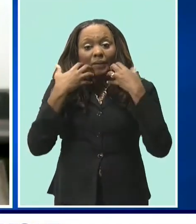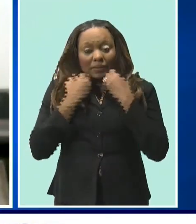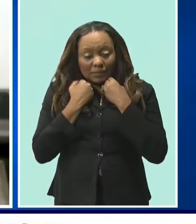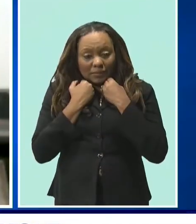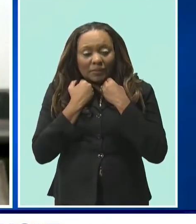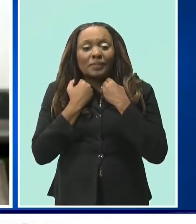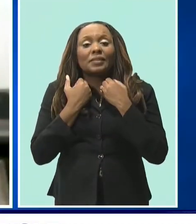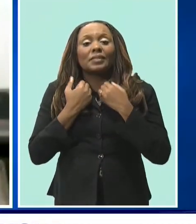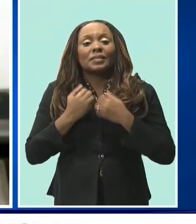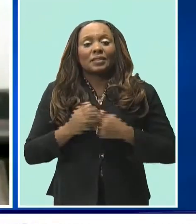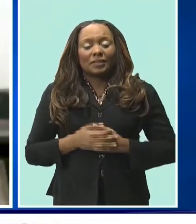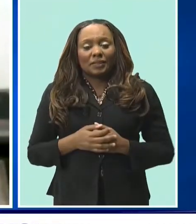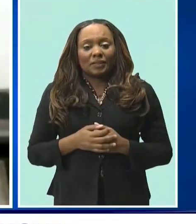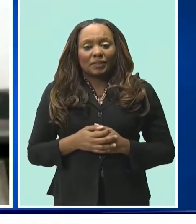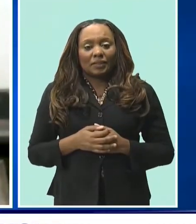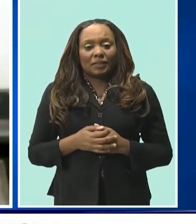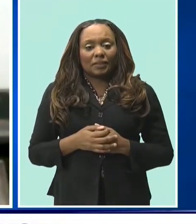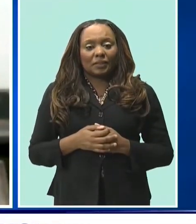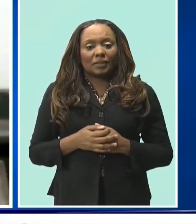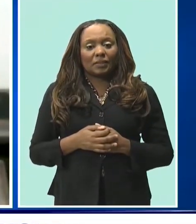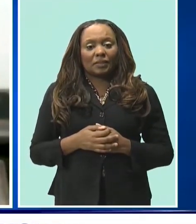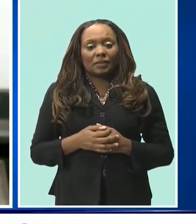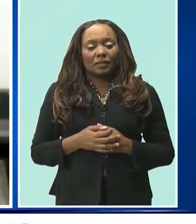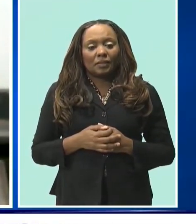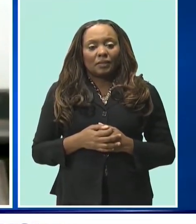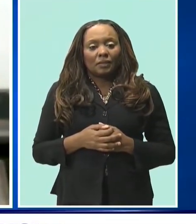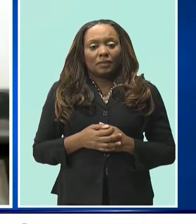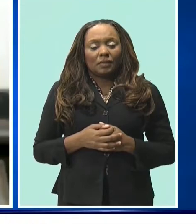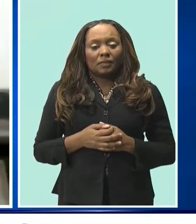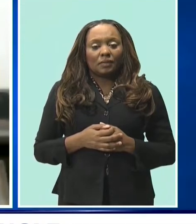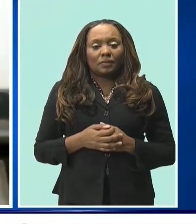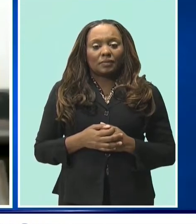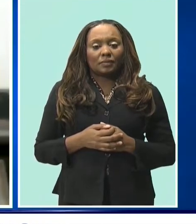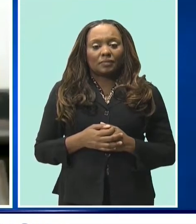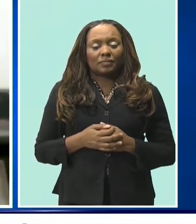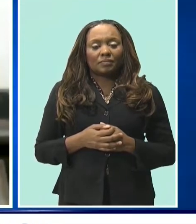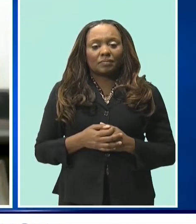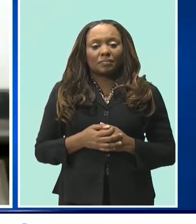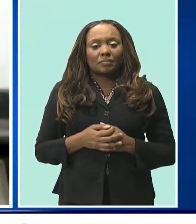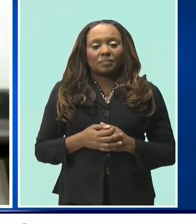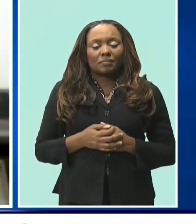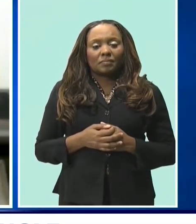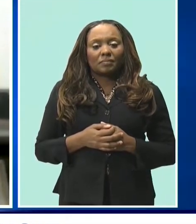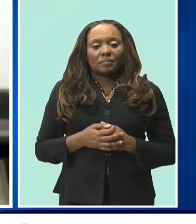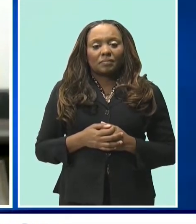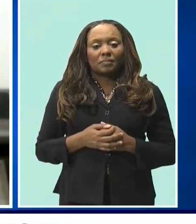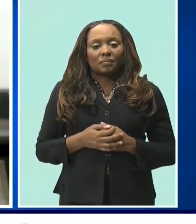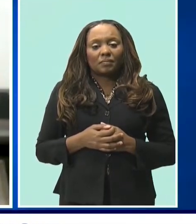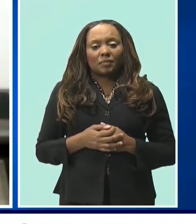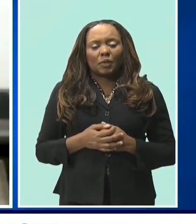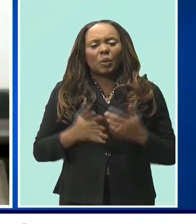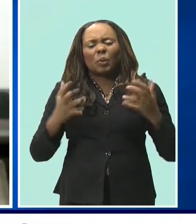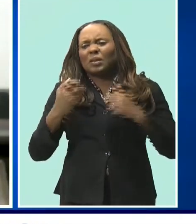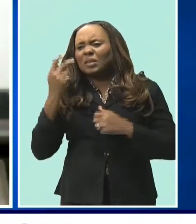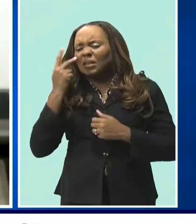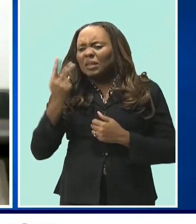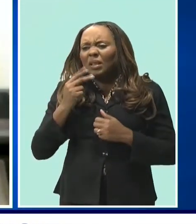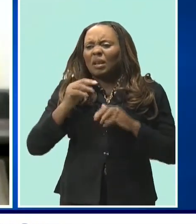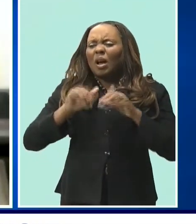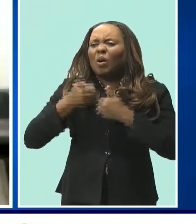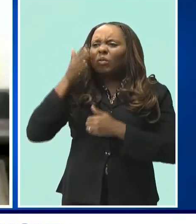at how the direction in which we are going in terms